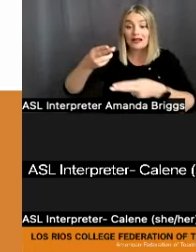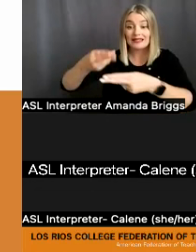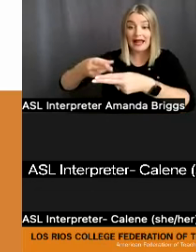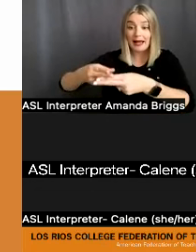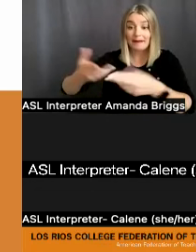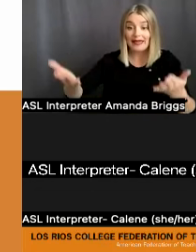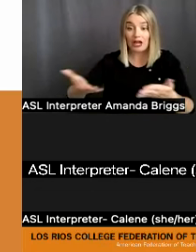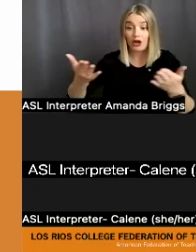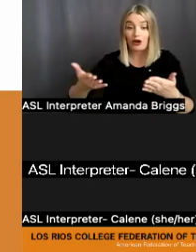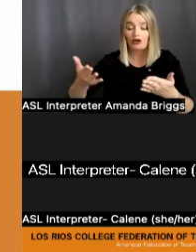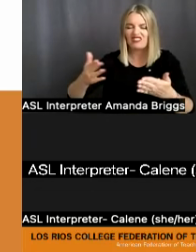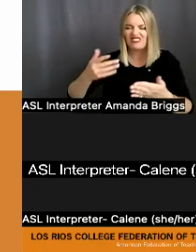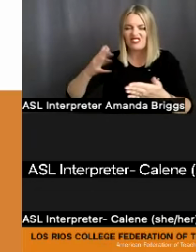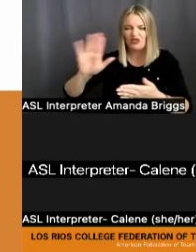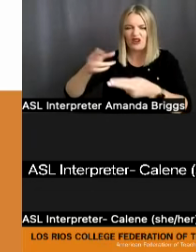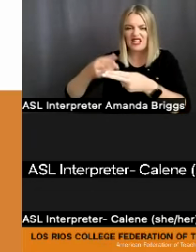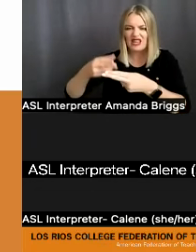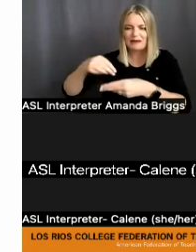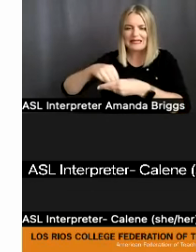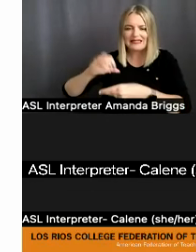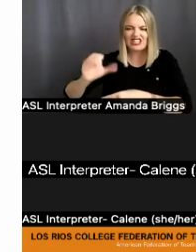present.